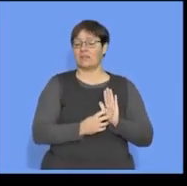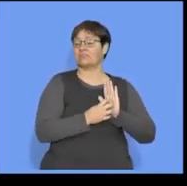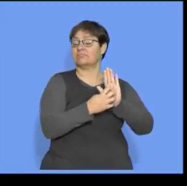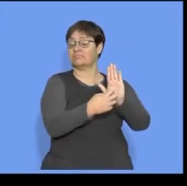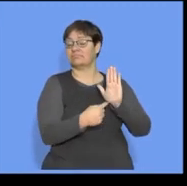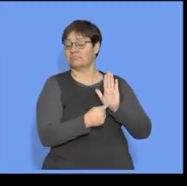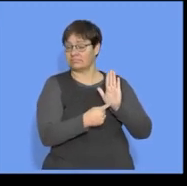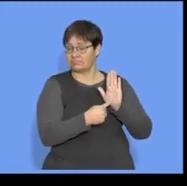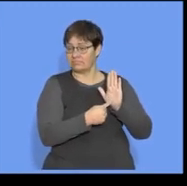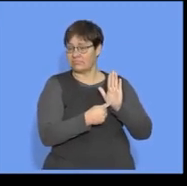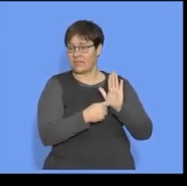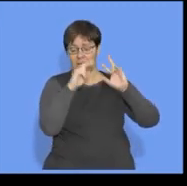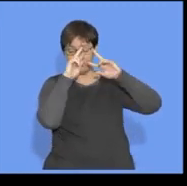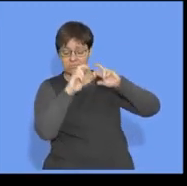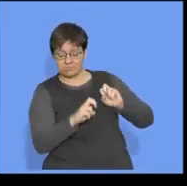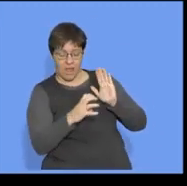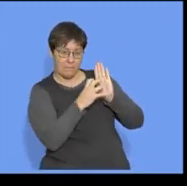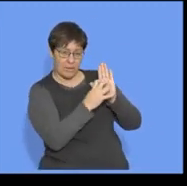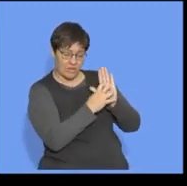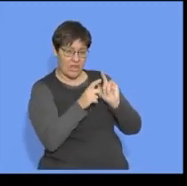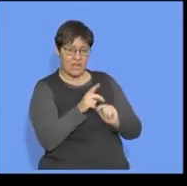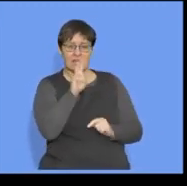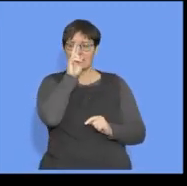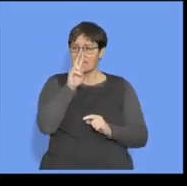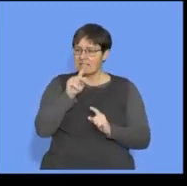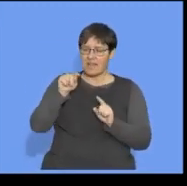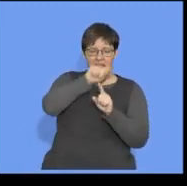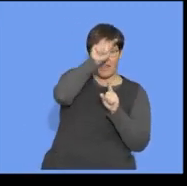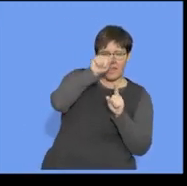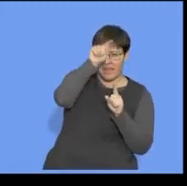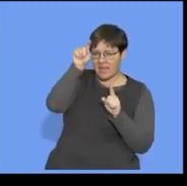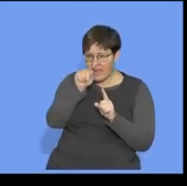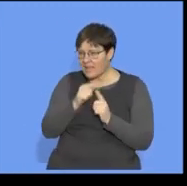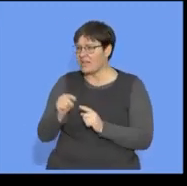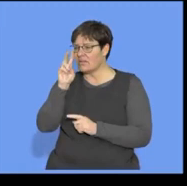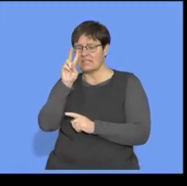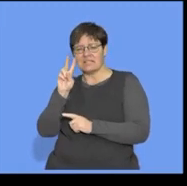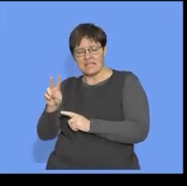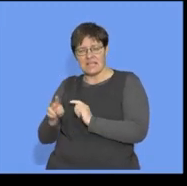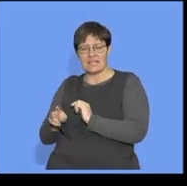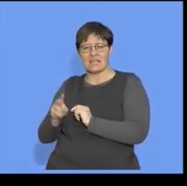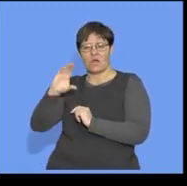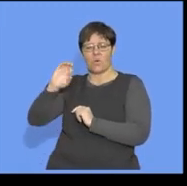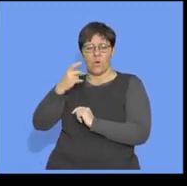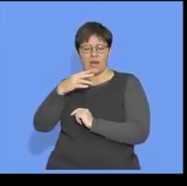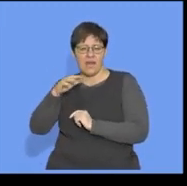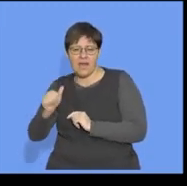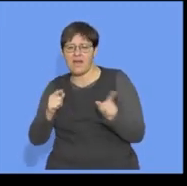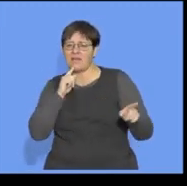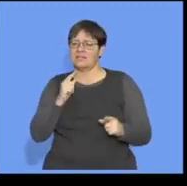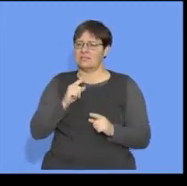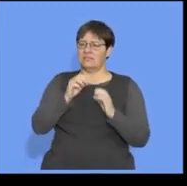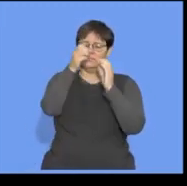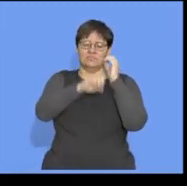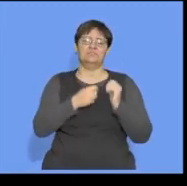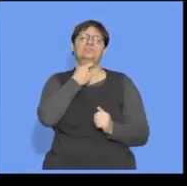There's a diagram here. The first thing you study the diagram, you see the semicircular canal, you see the